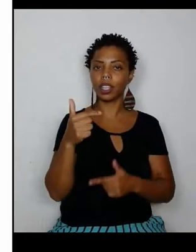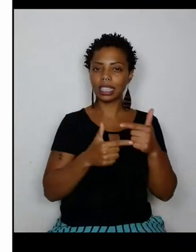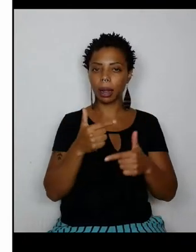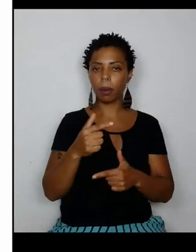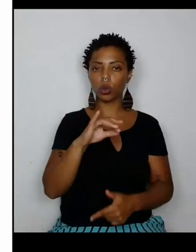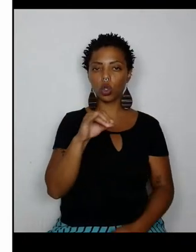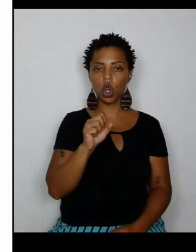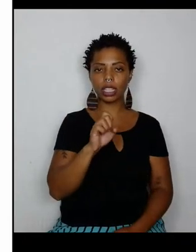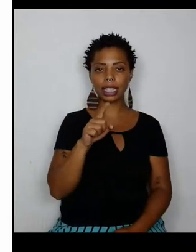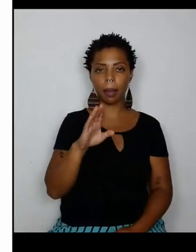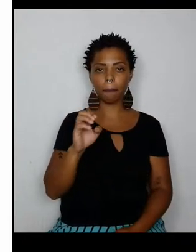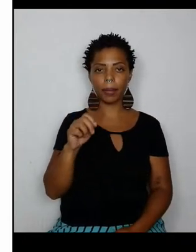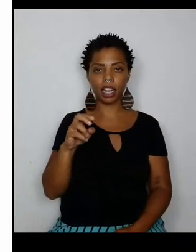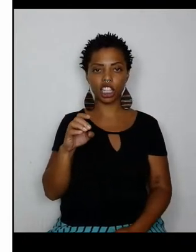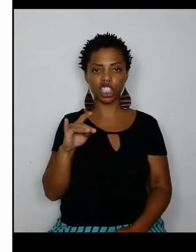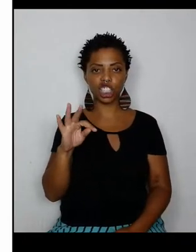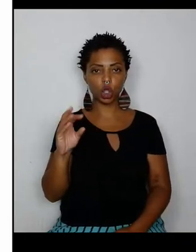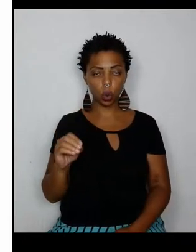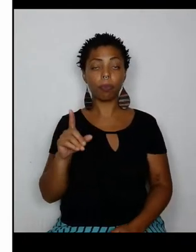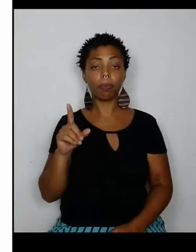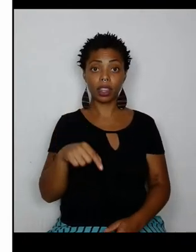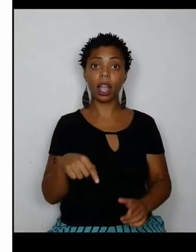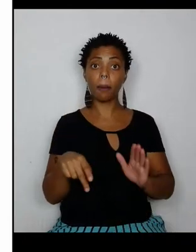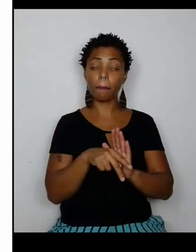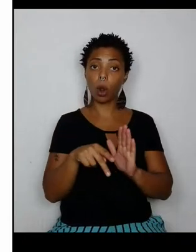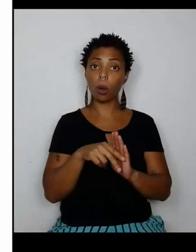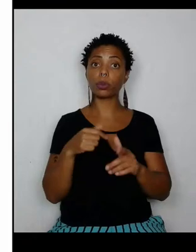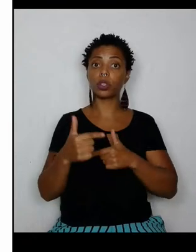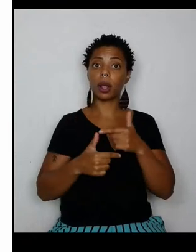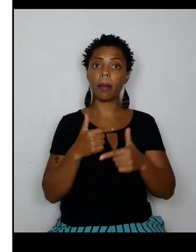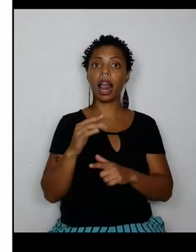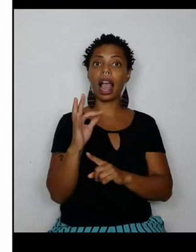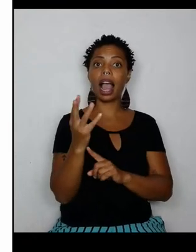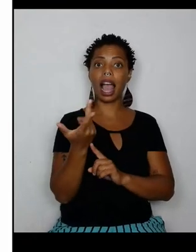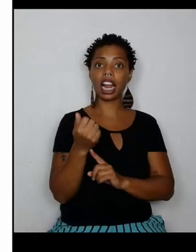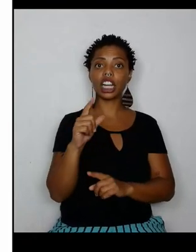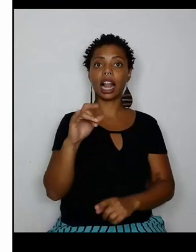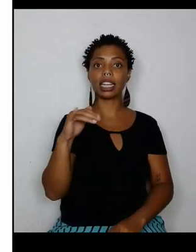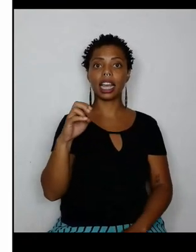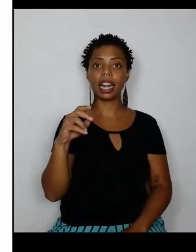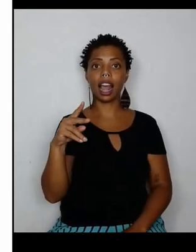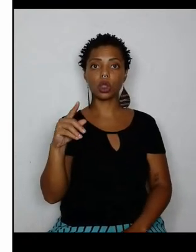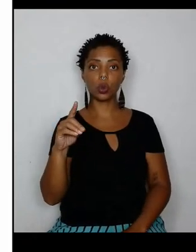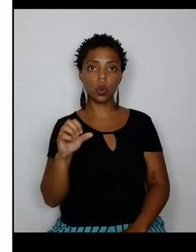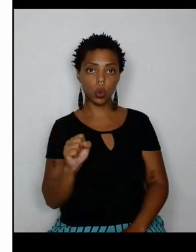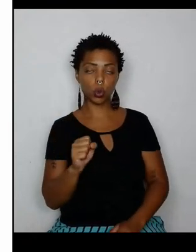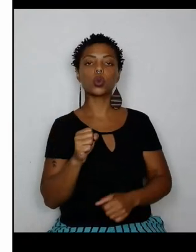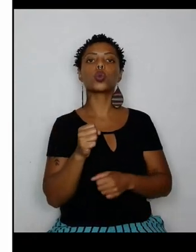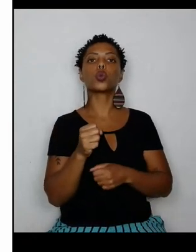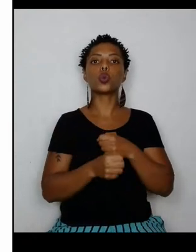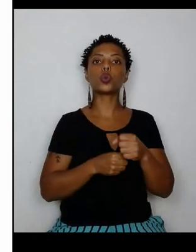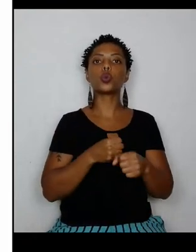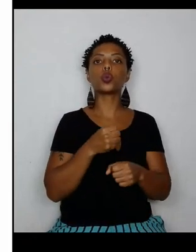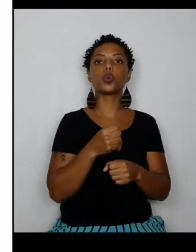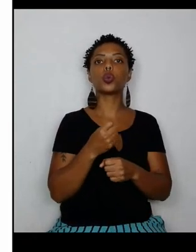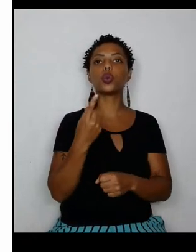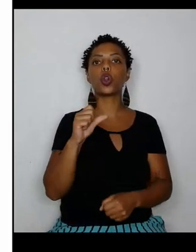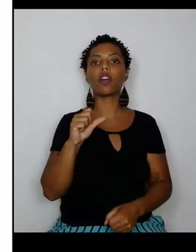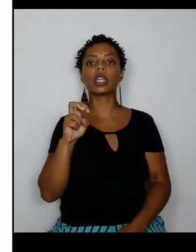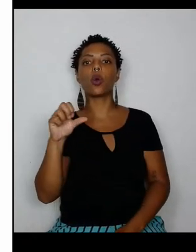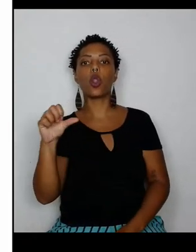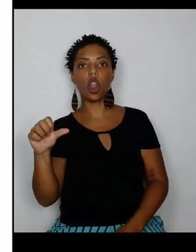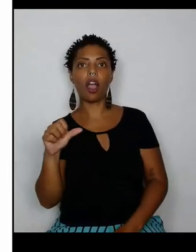such as this work from jose benedito da siva this was part of the art